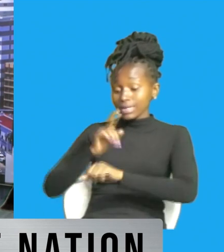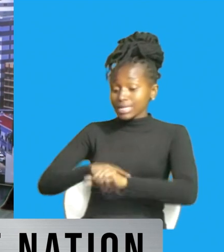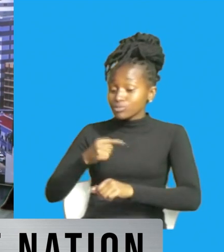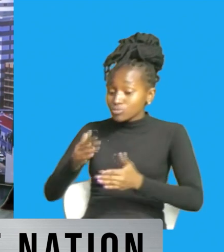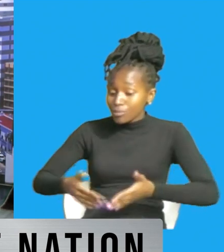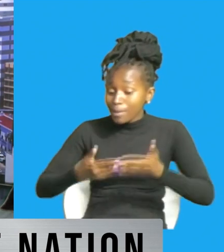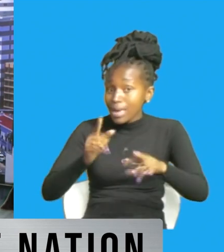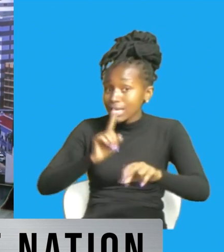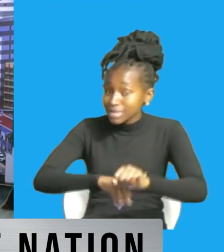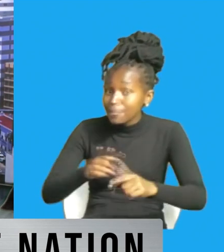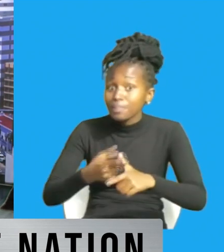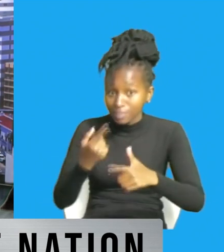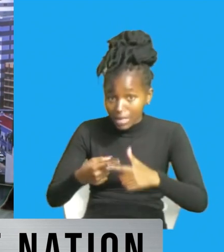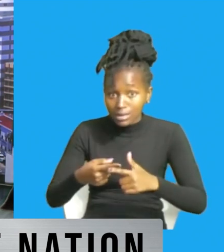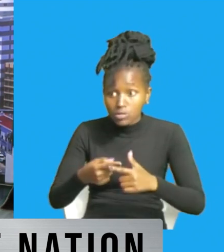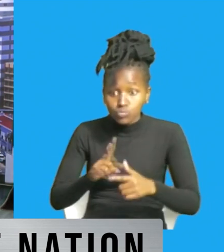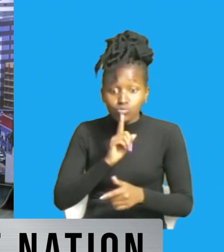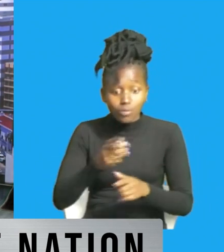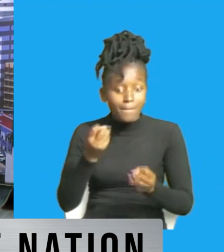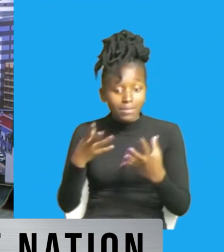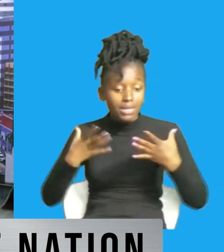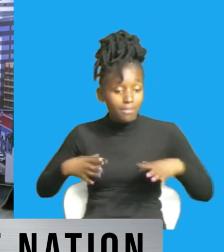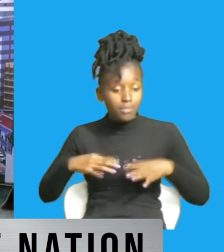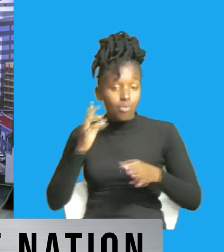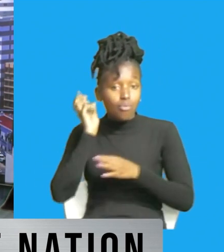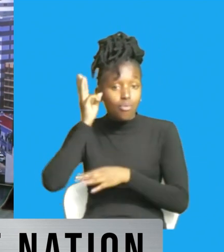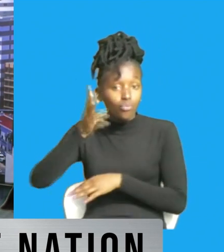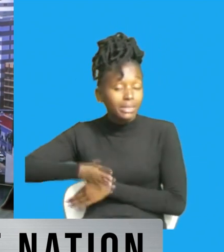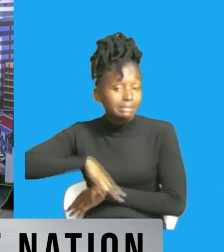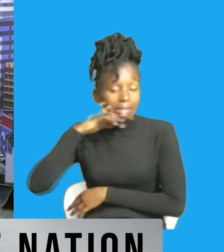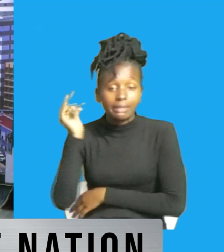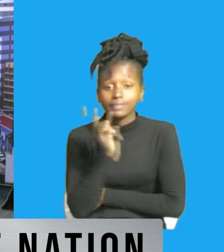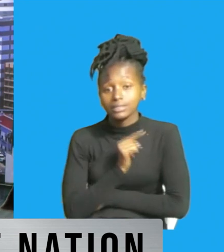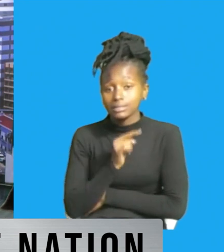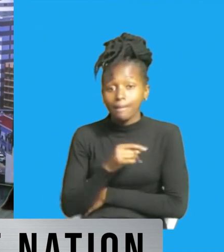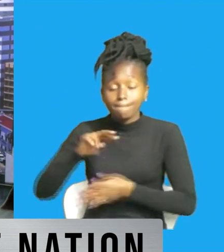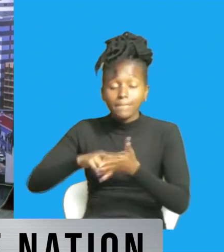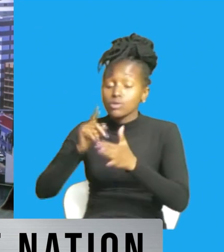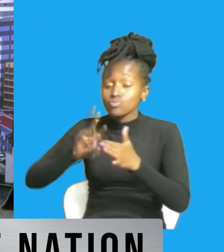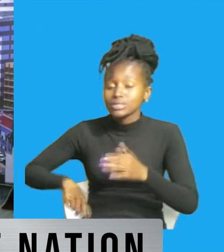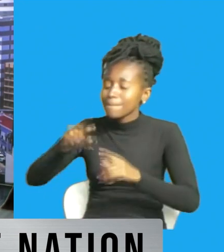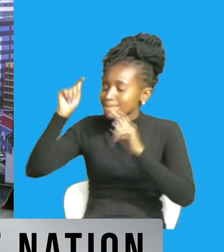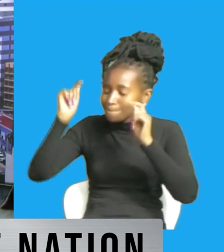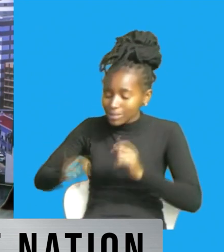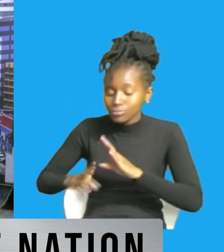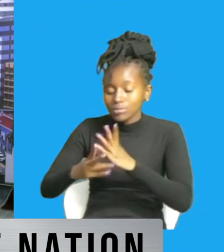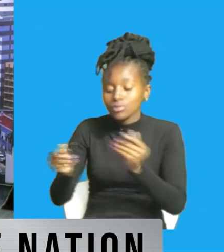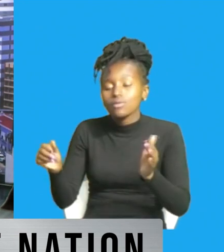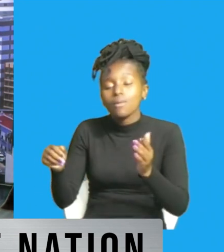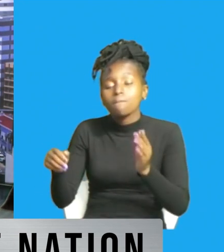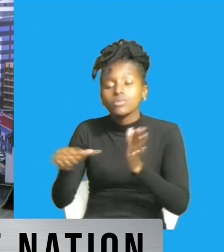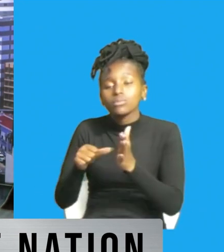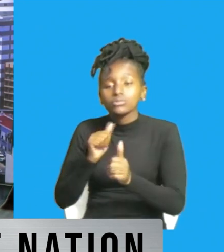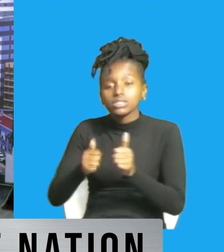sababu kuna watu watafariki kwa sababu ya hii. So it's really urgent. It should be dealt with as much as fast as it can be